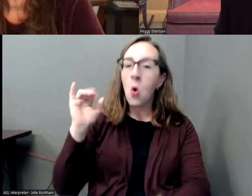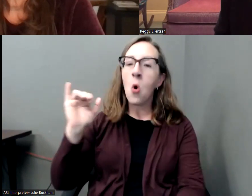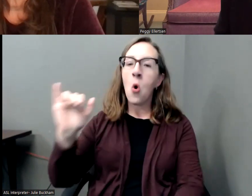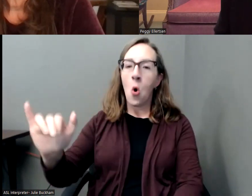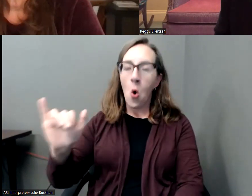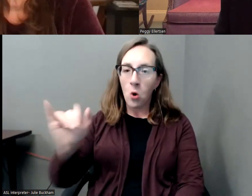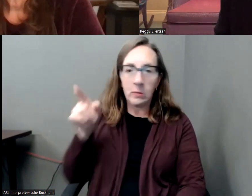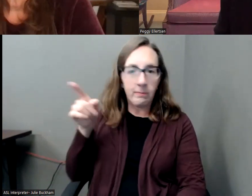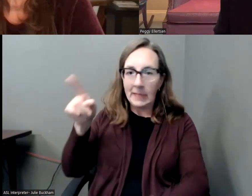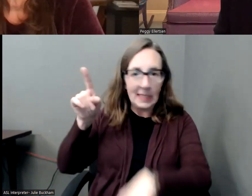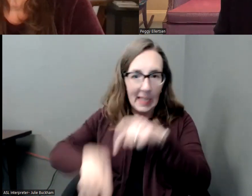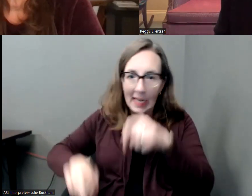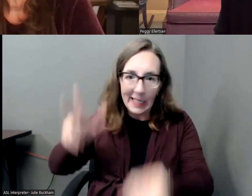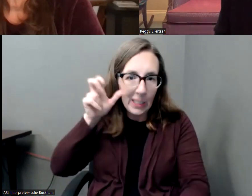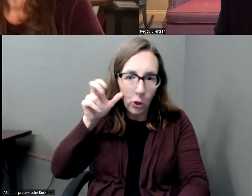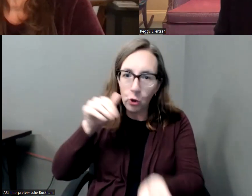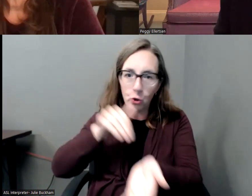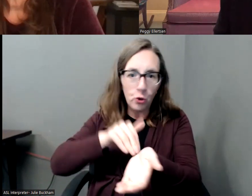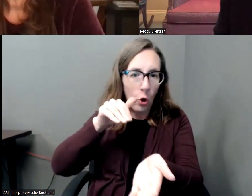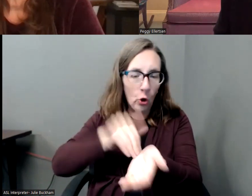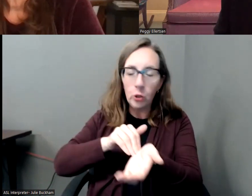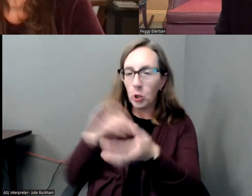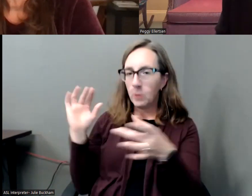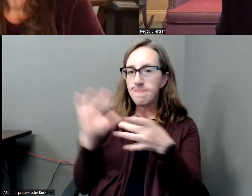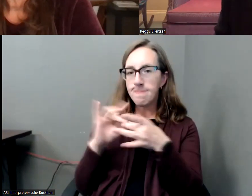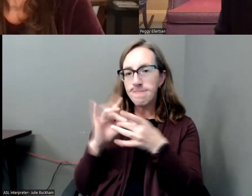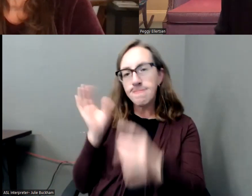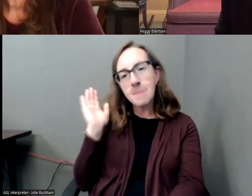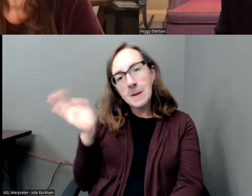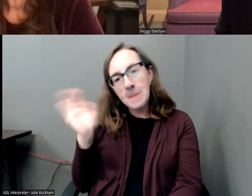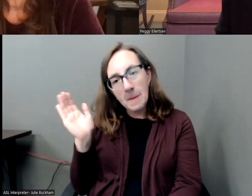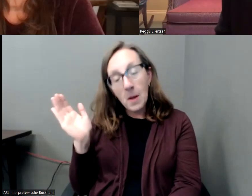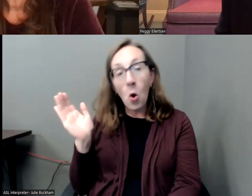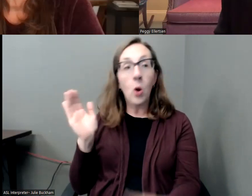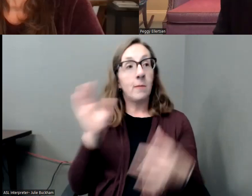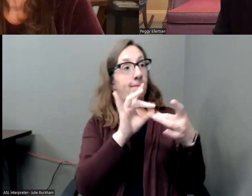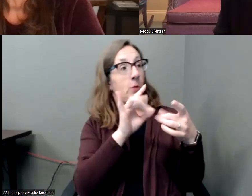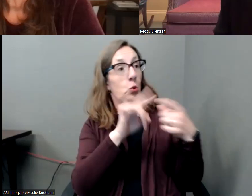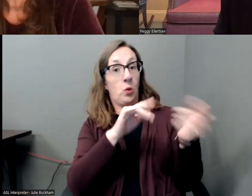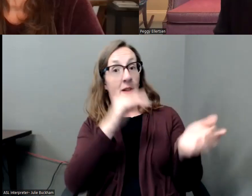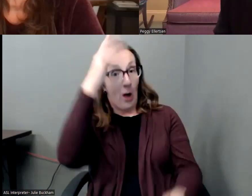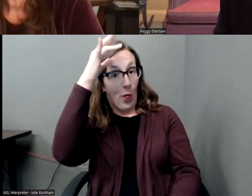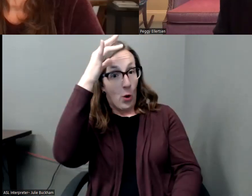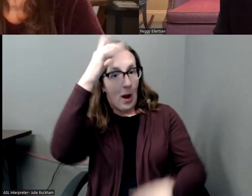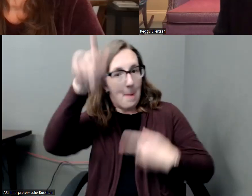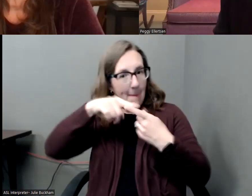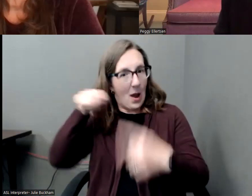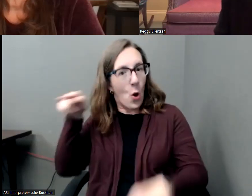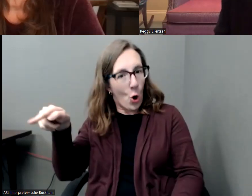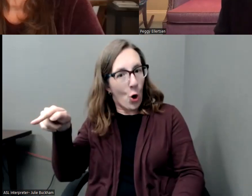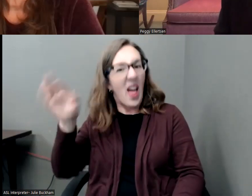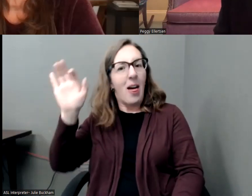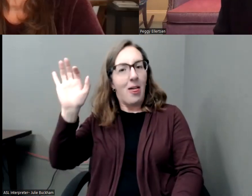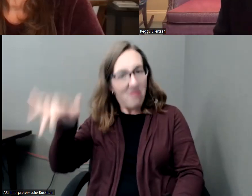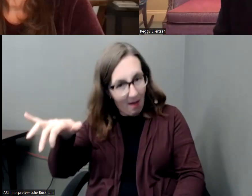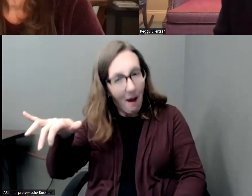to hear her physician talking to her or to my father about her was very likely a factor in